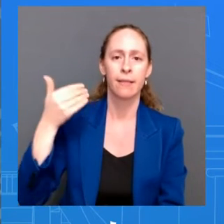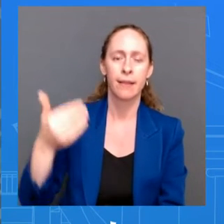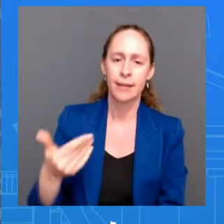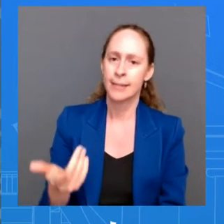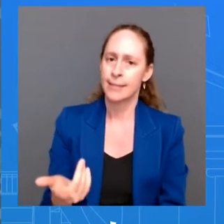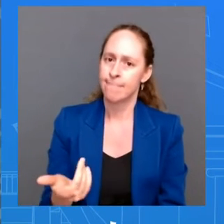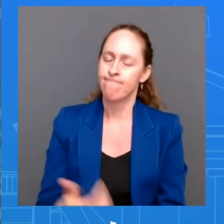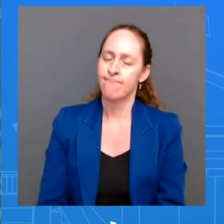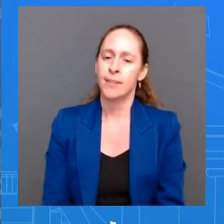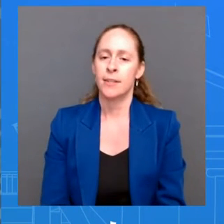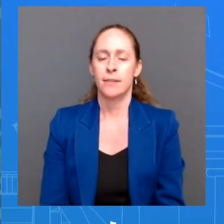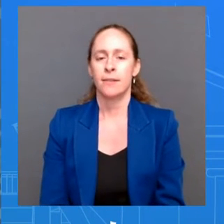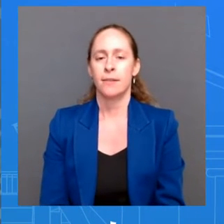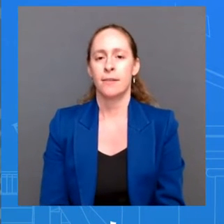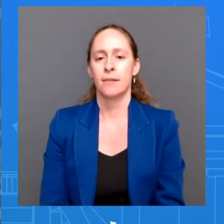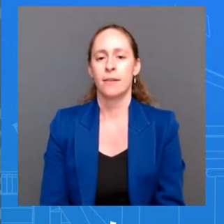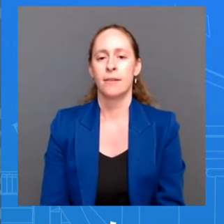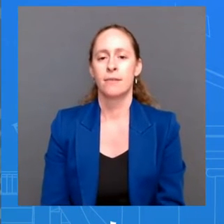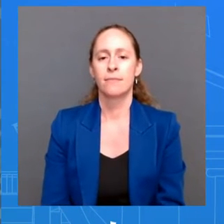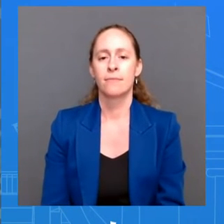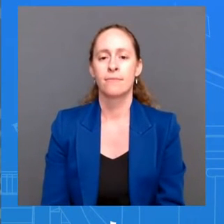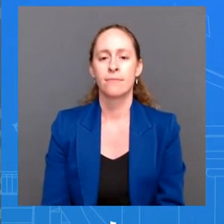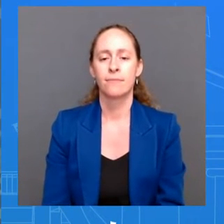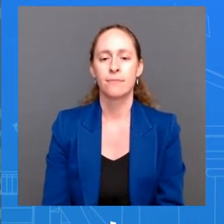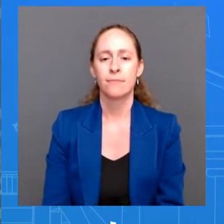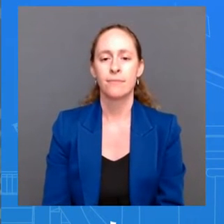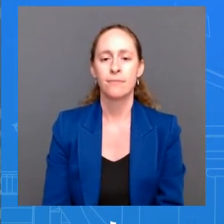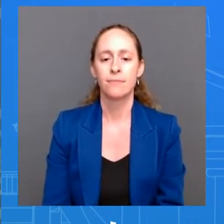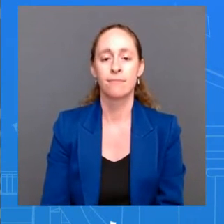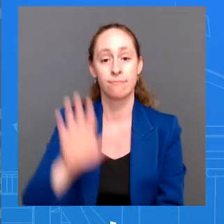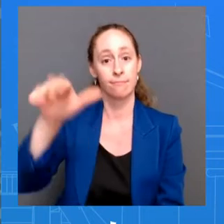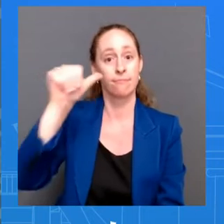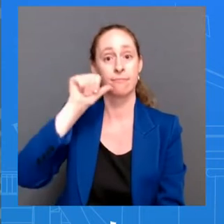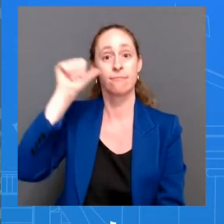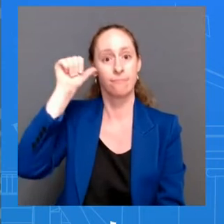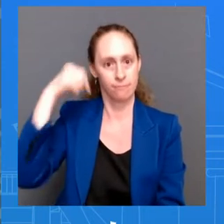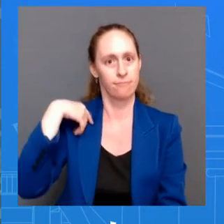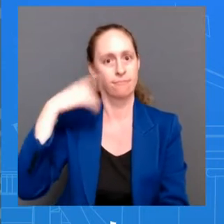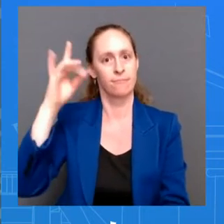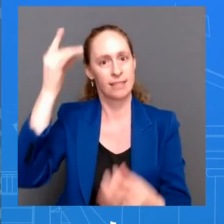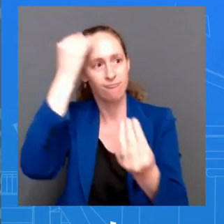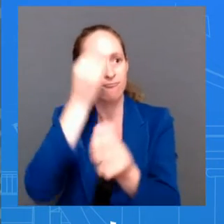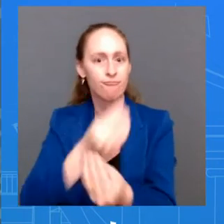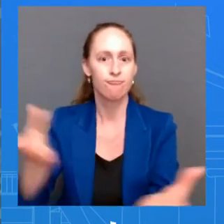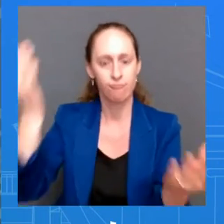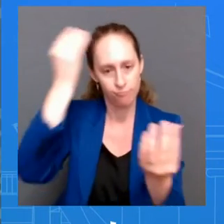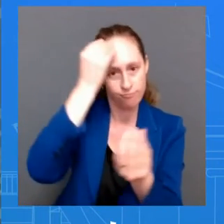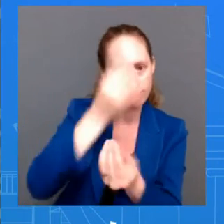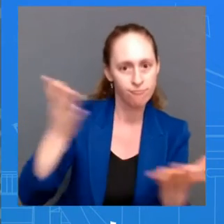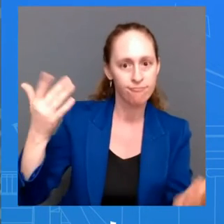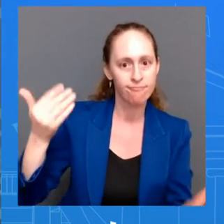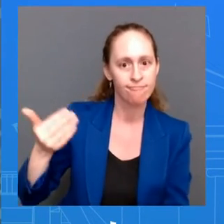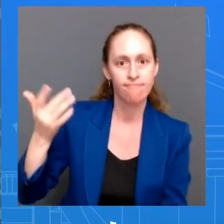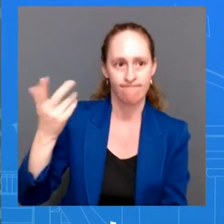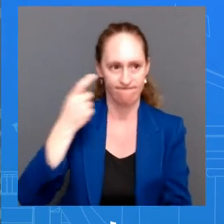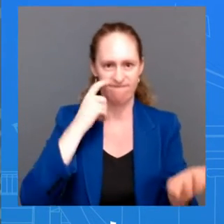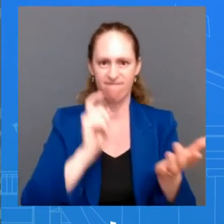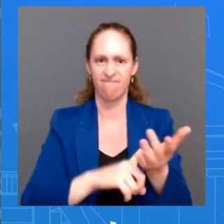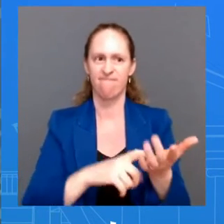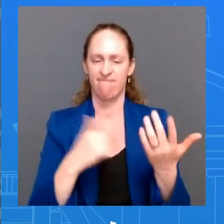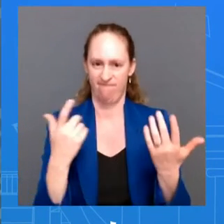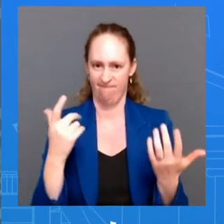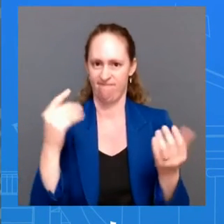the federal government's efforts to address the growing wildfire threats, which are driven in part by climate crisis, which